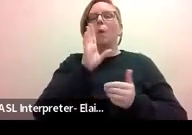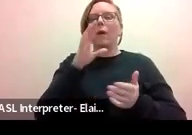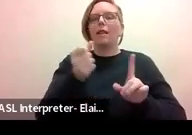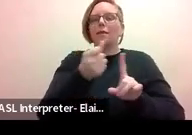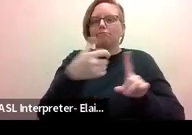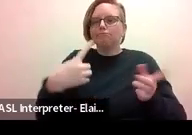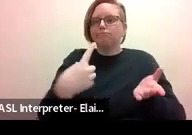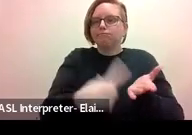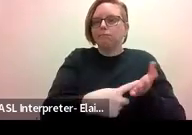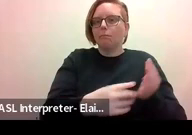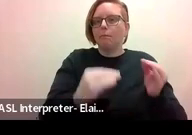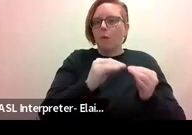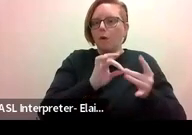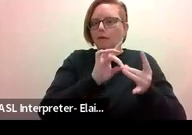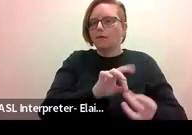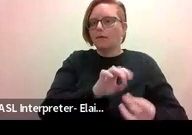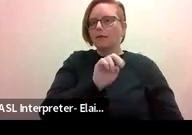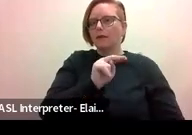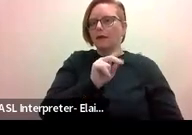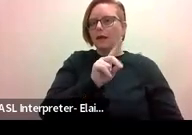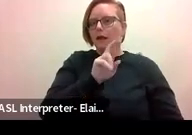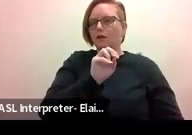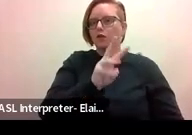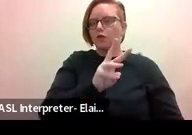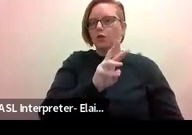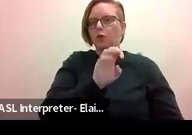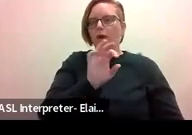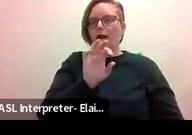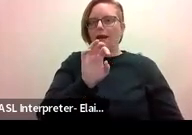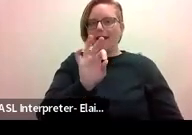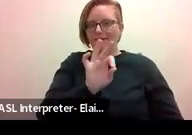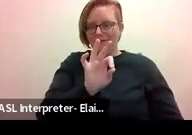data, my two favorite things, law and data.